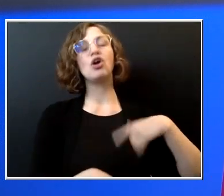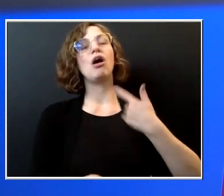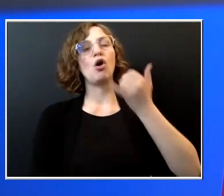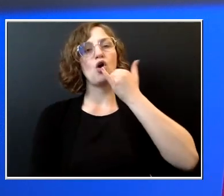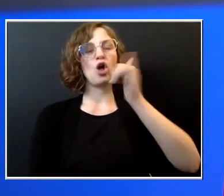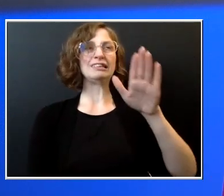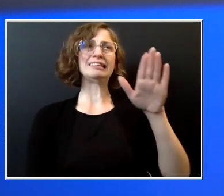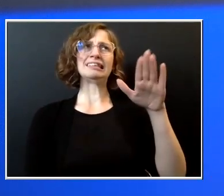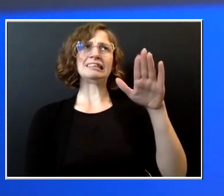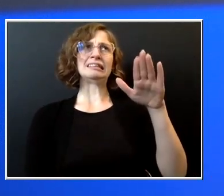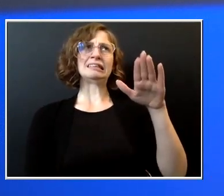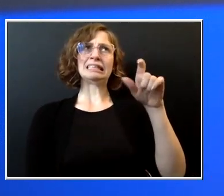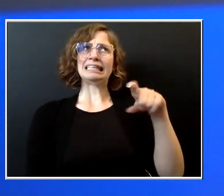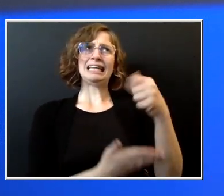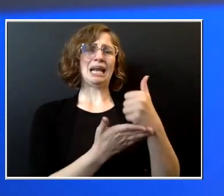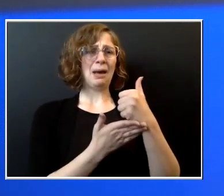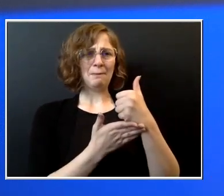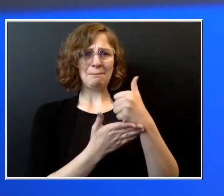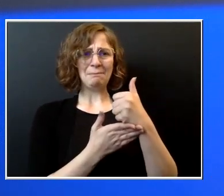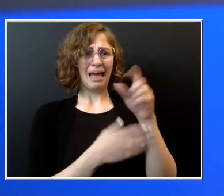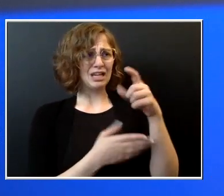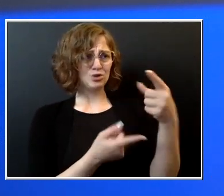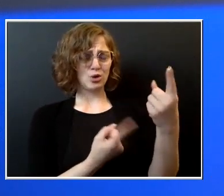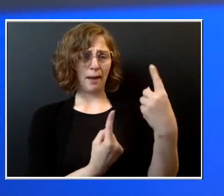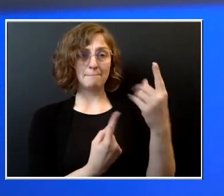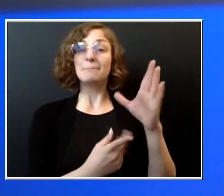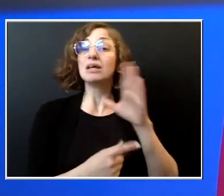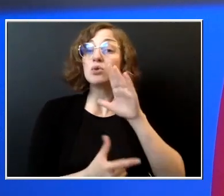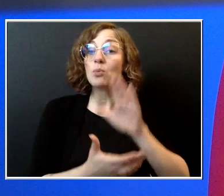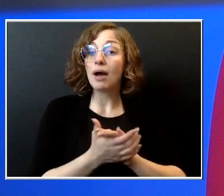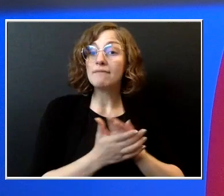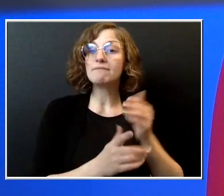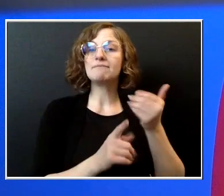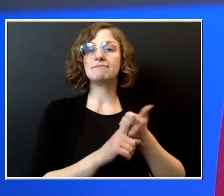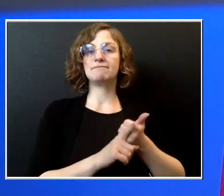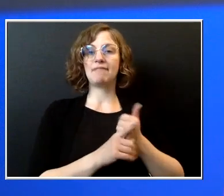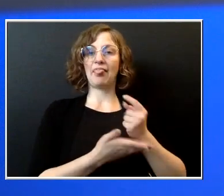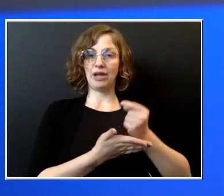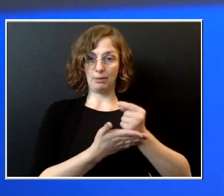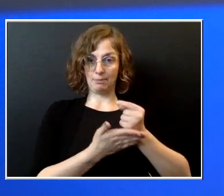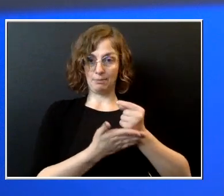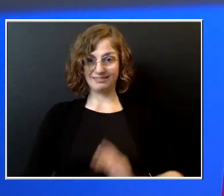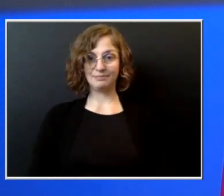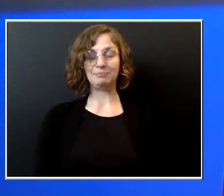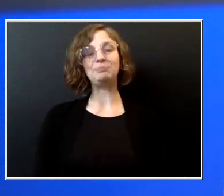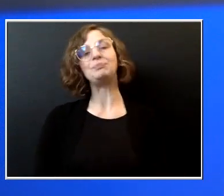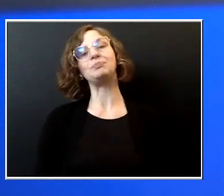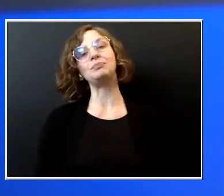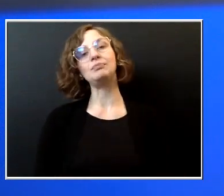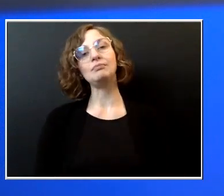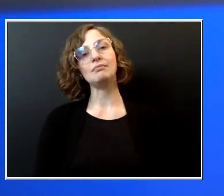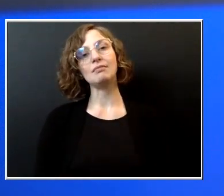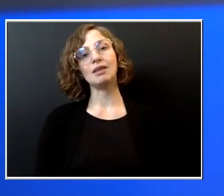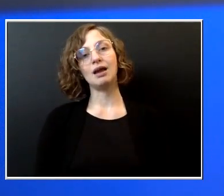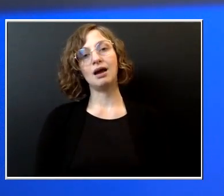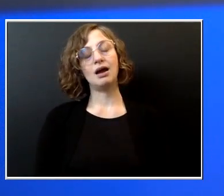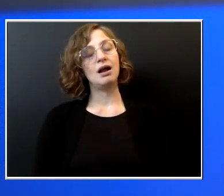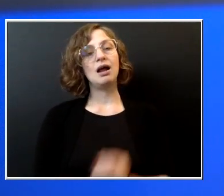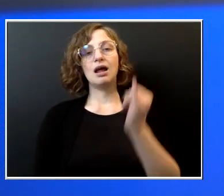need you guys to come. His wife is a therapist. And they would probably be, if something ever happened